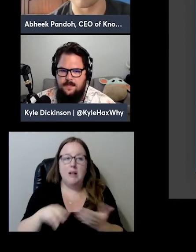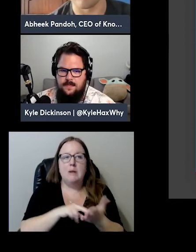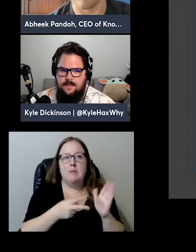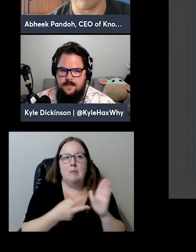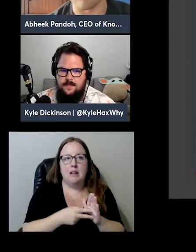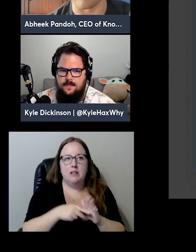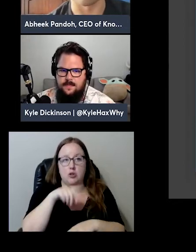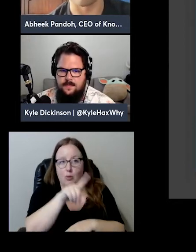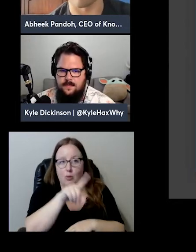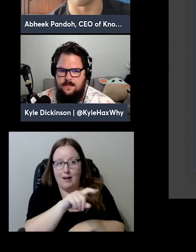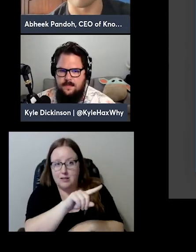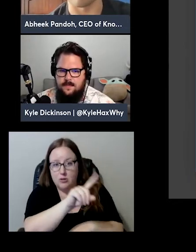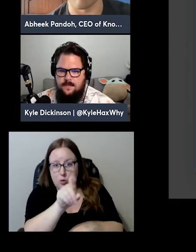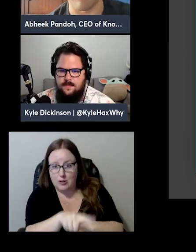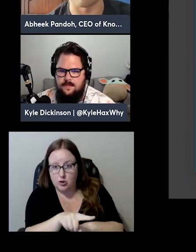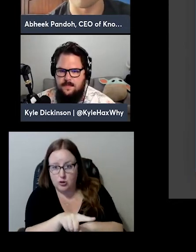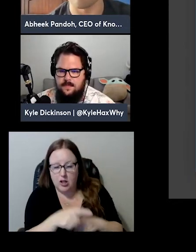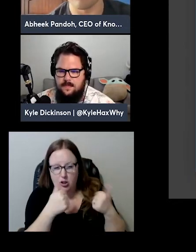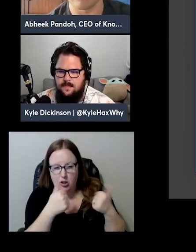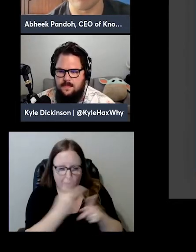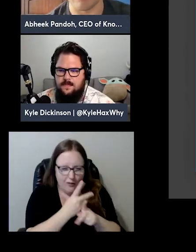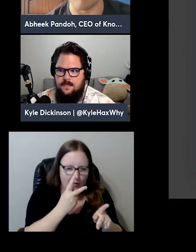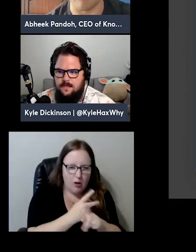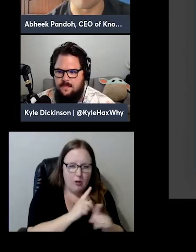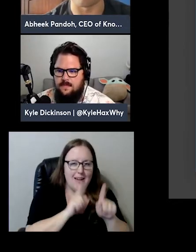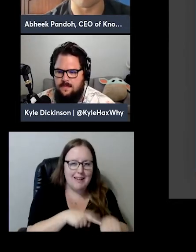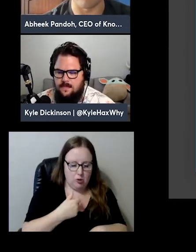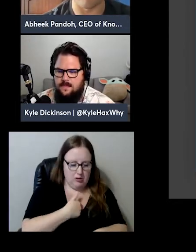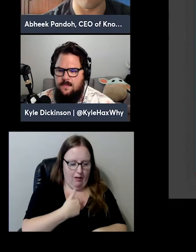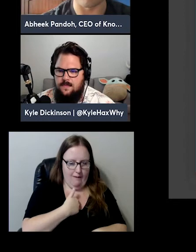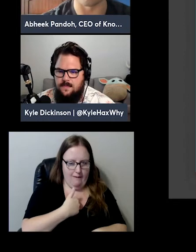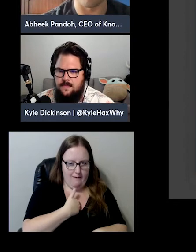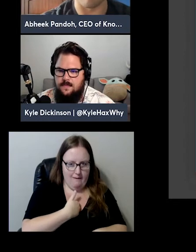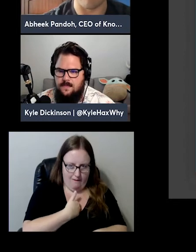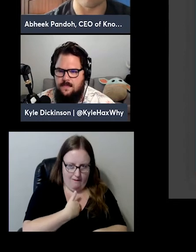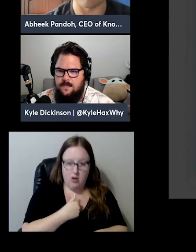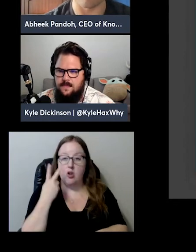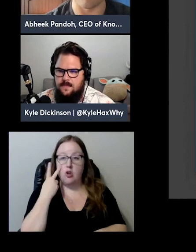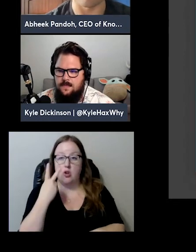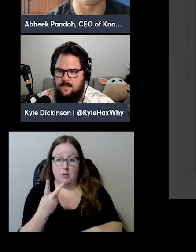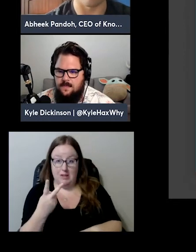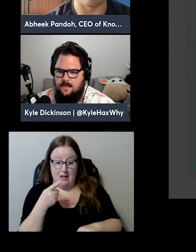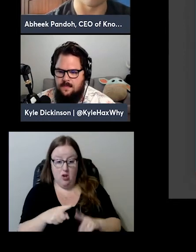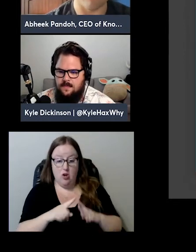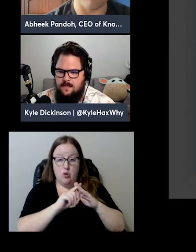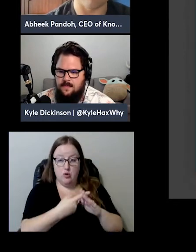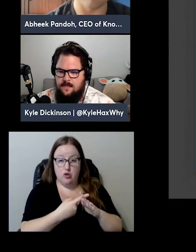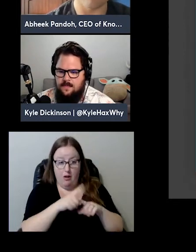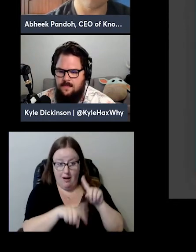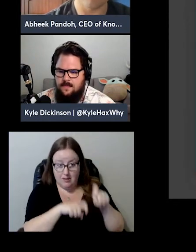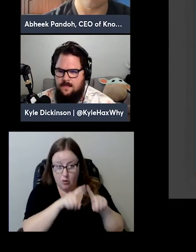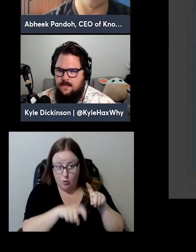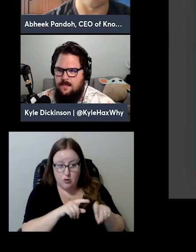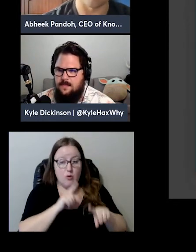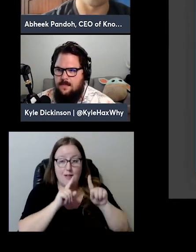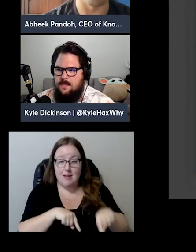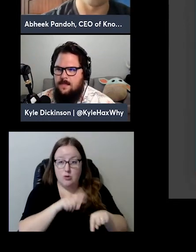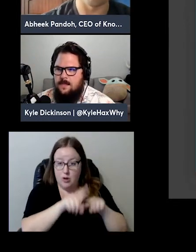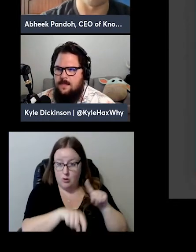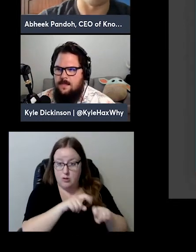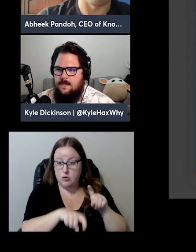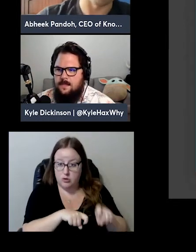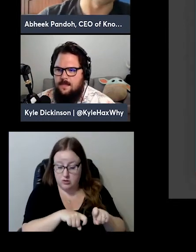question and trying to figure out the answer by yourself. And you'll see that once you start asking questions or answering questions,